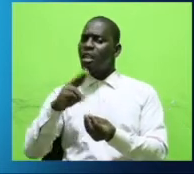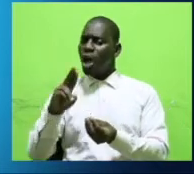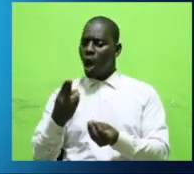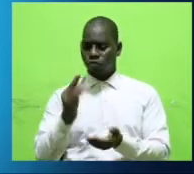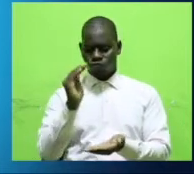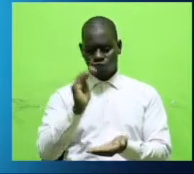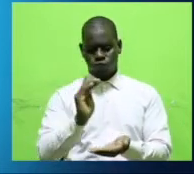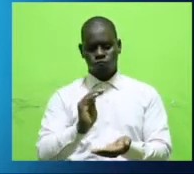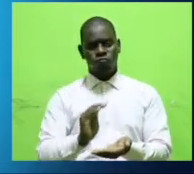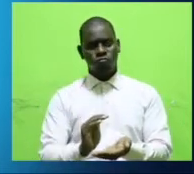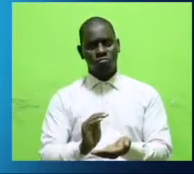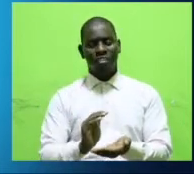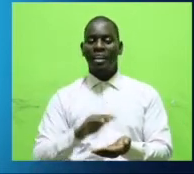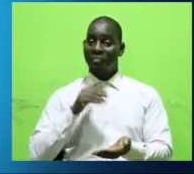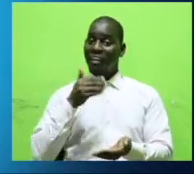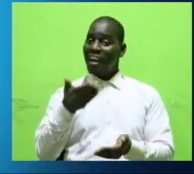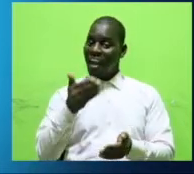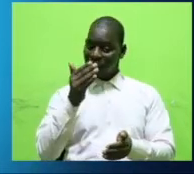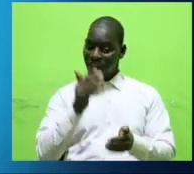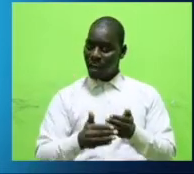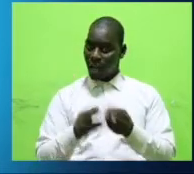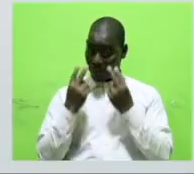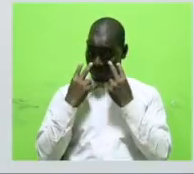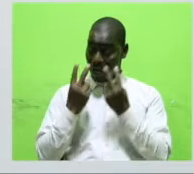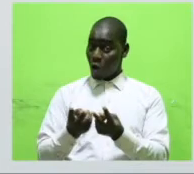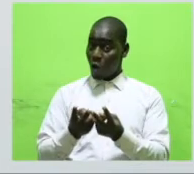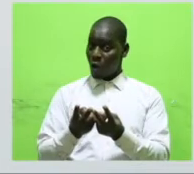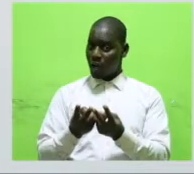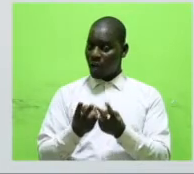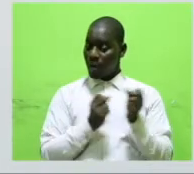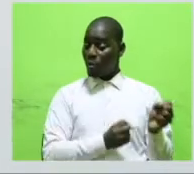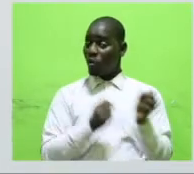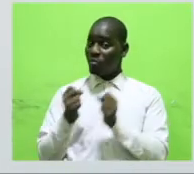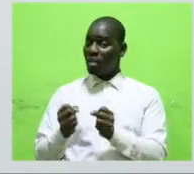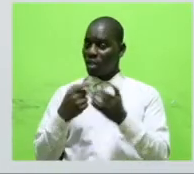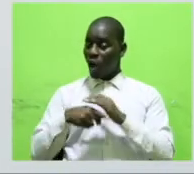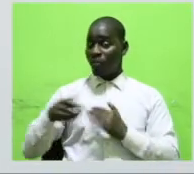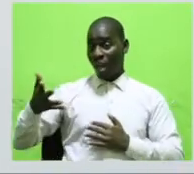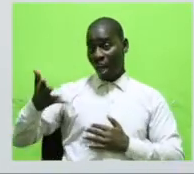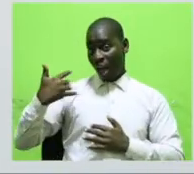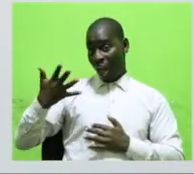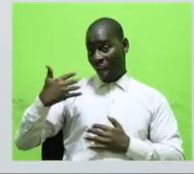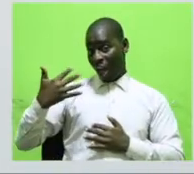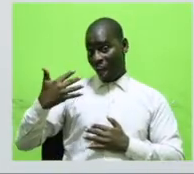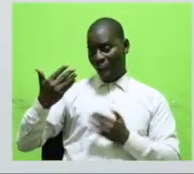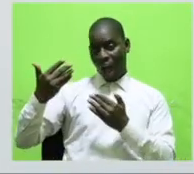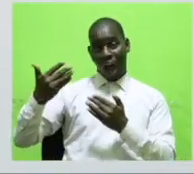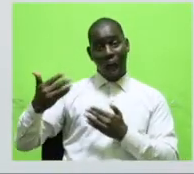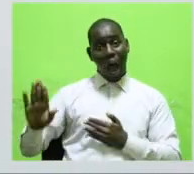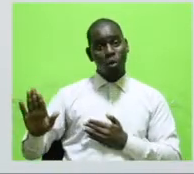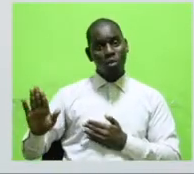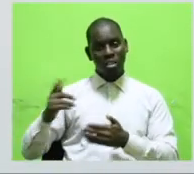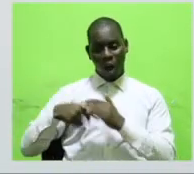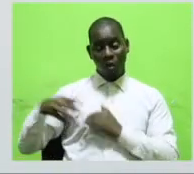increasing or decreasing. And finally, we will look at the movement of air in and